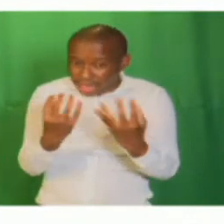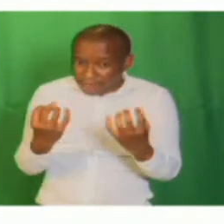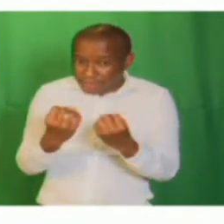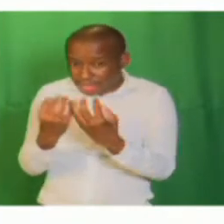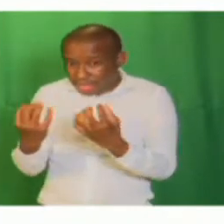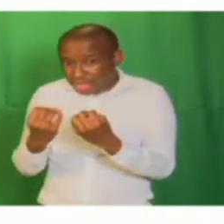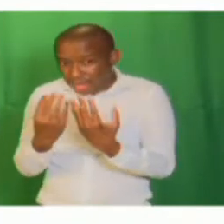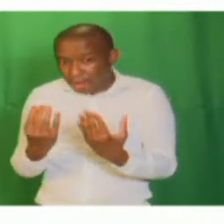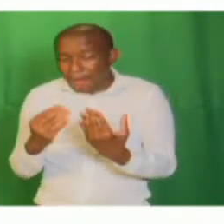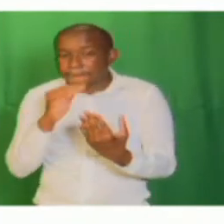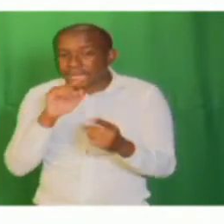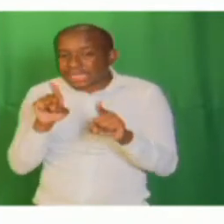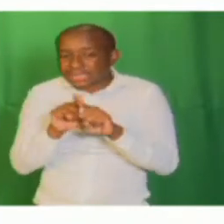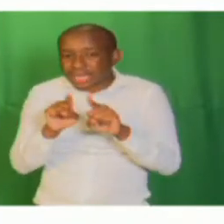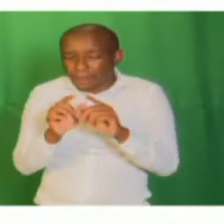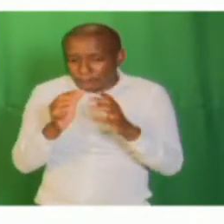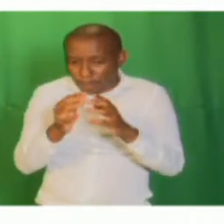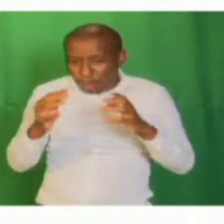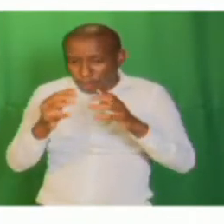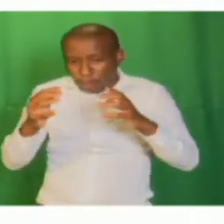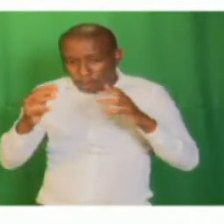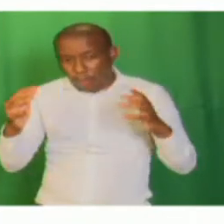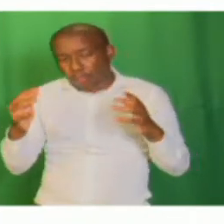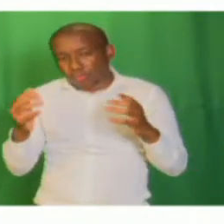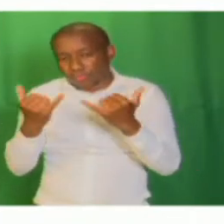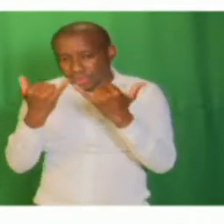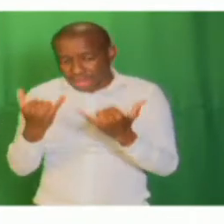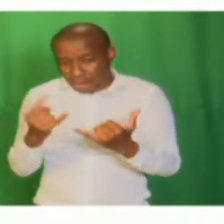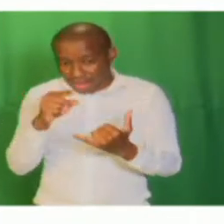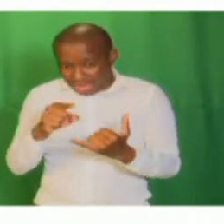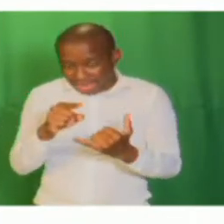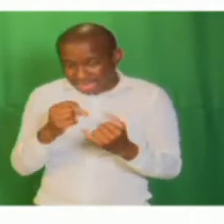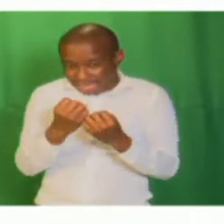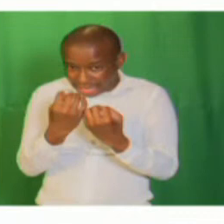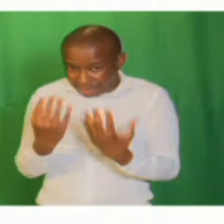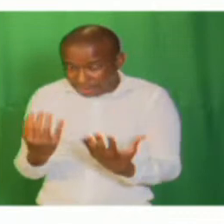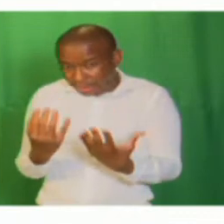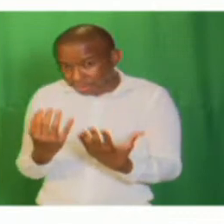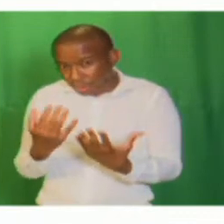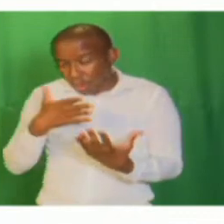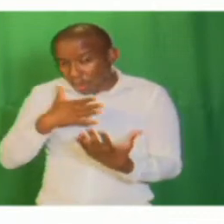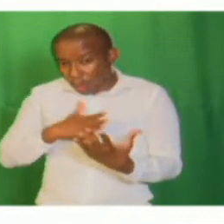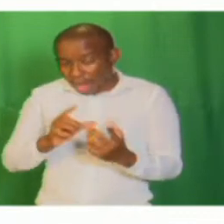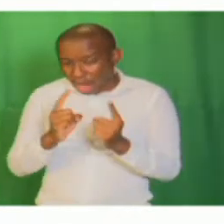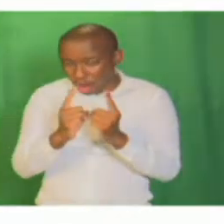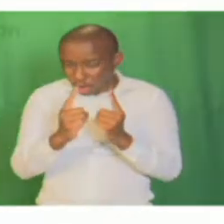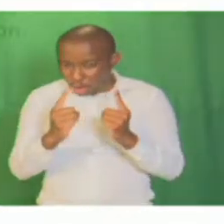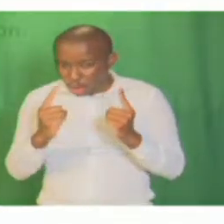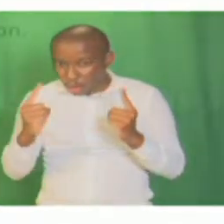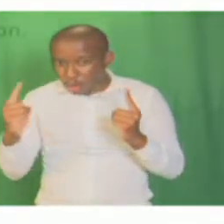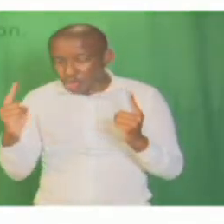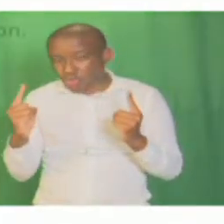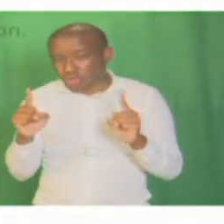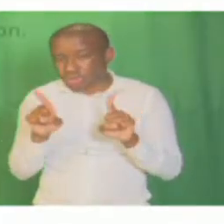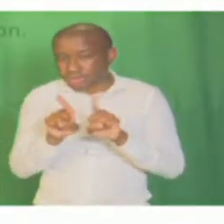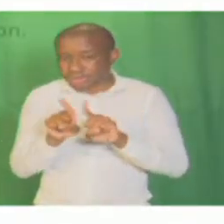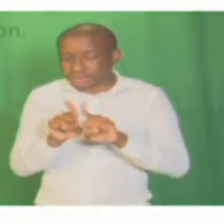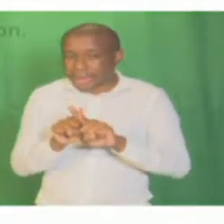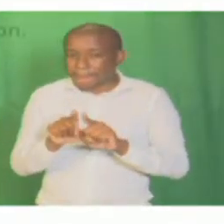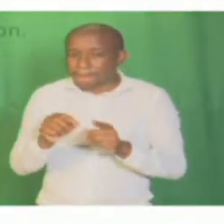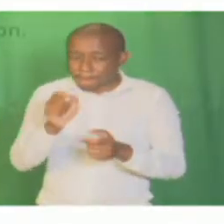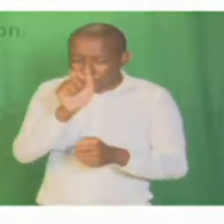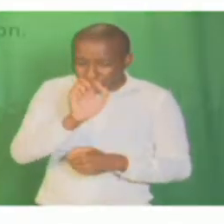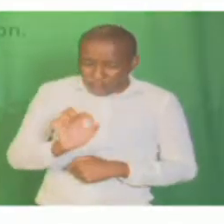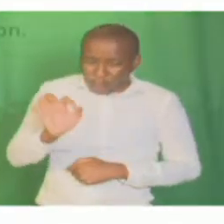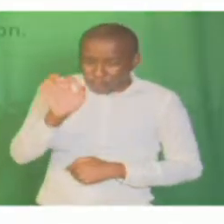we call expanding. We are going to be expanding these numbers to make them longer, like making a sentence.